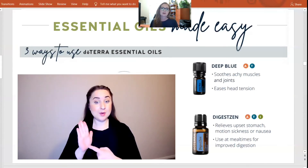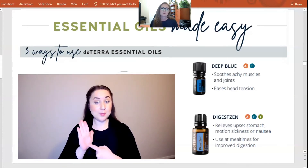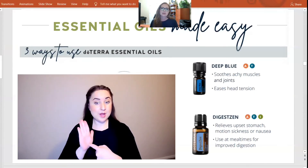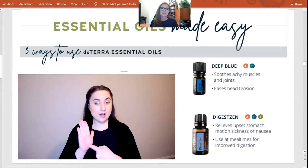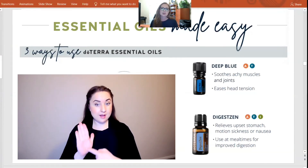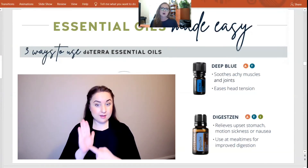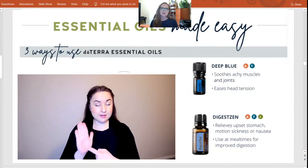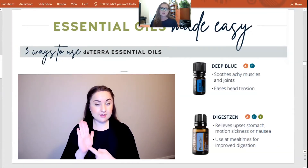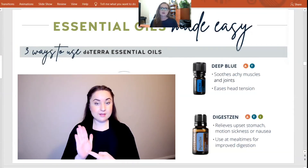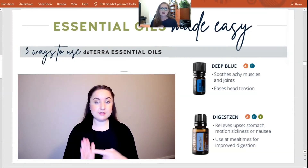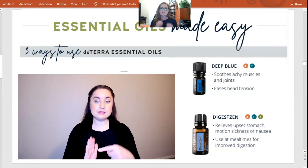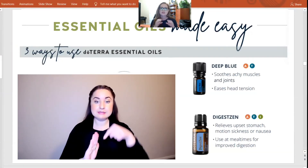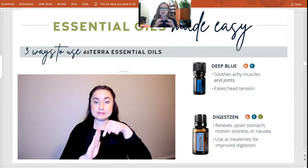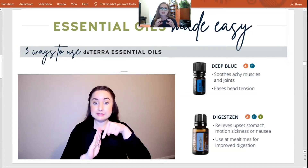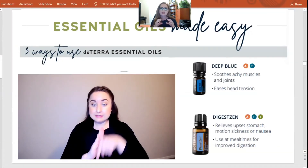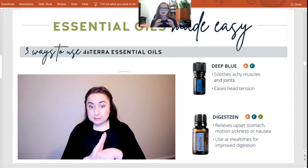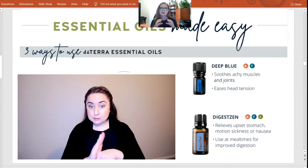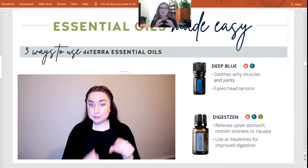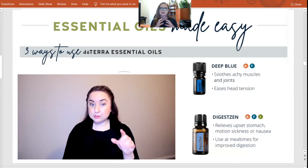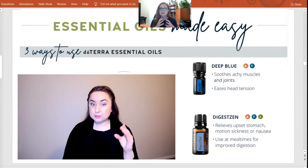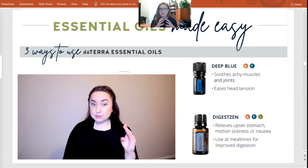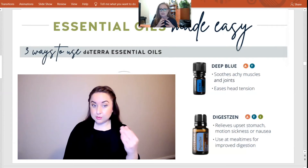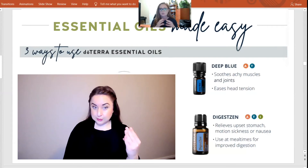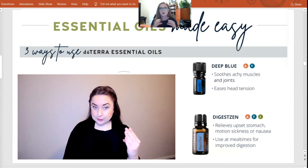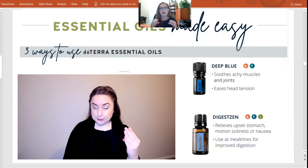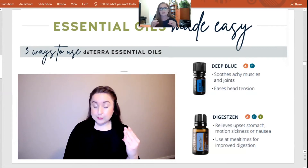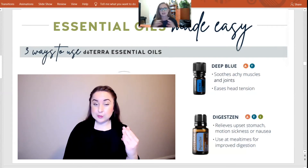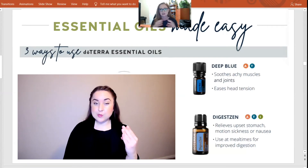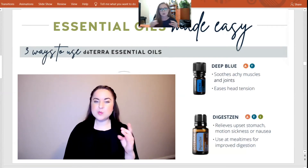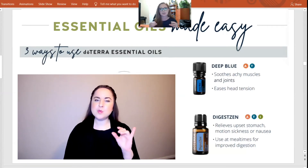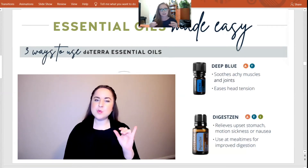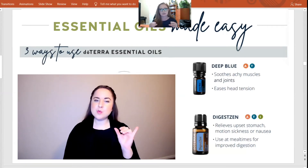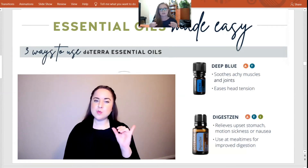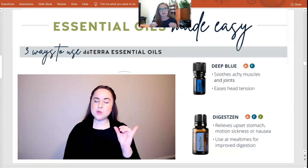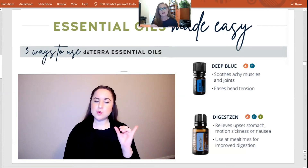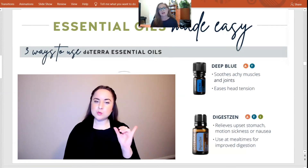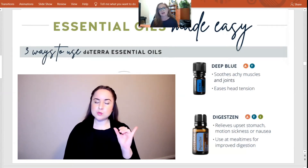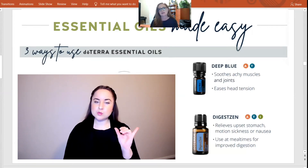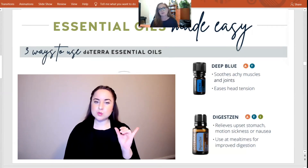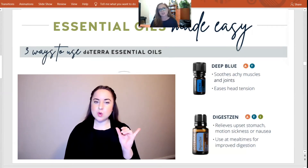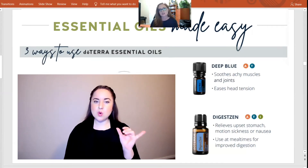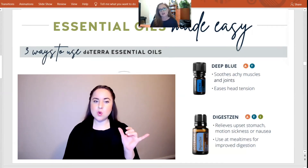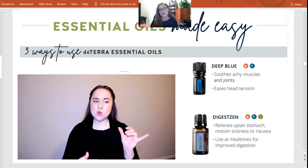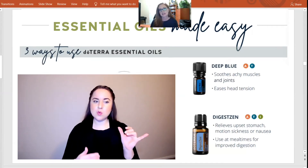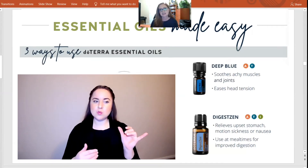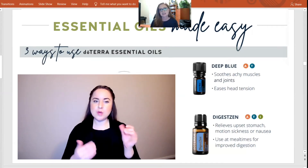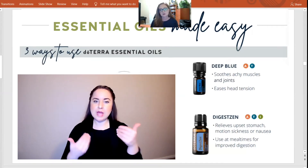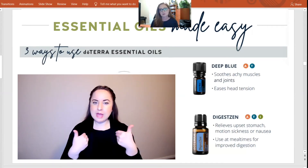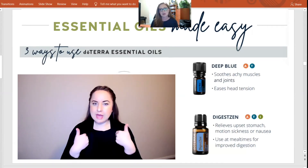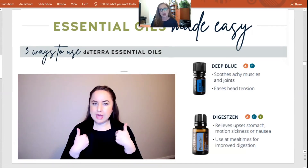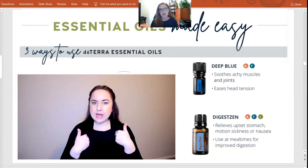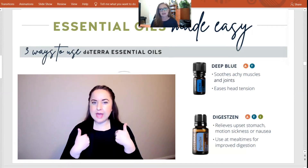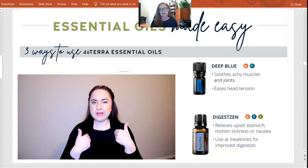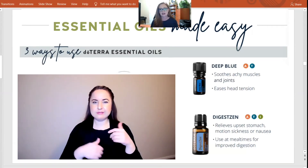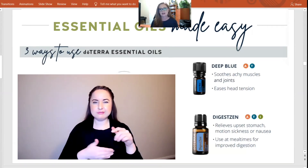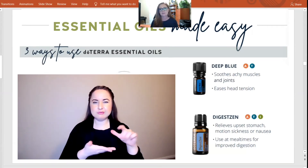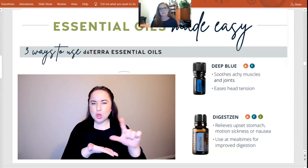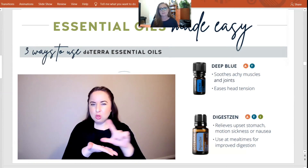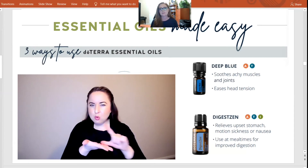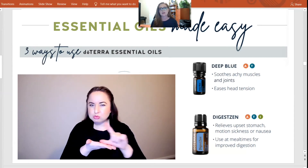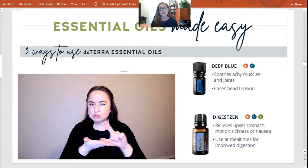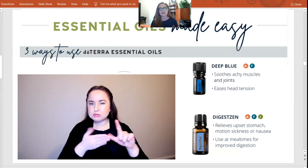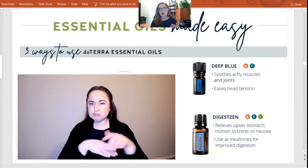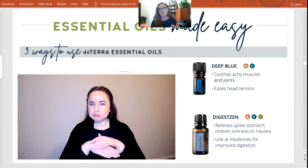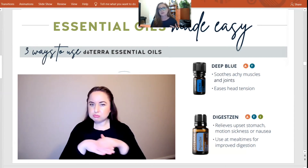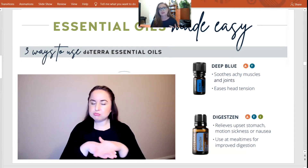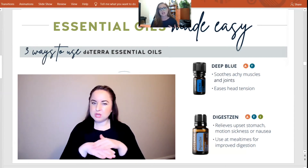which also comes in like a rub, like a lotion, which is very easy to apply. Um,